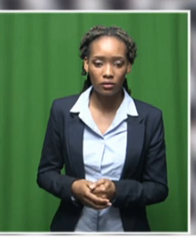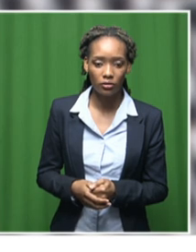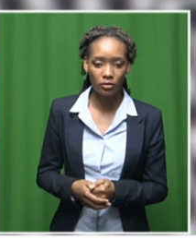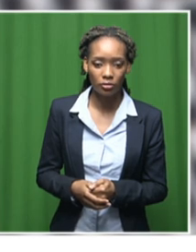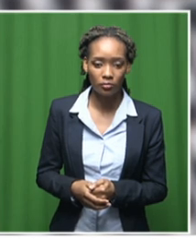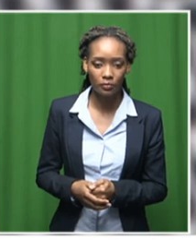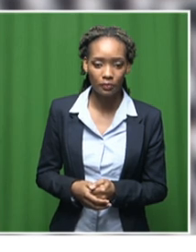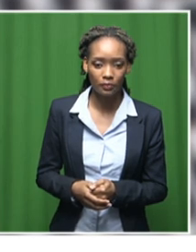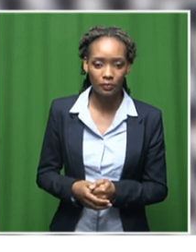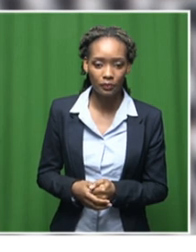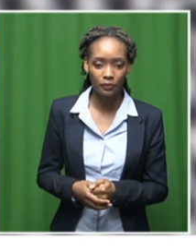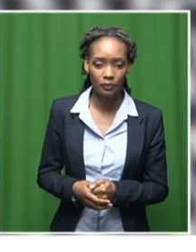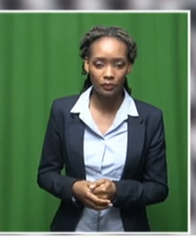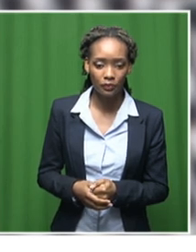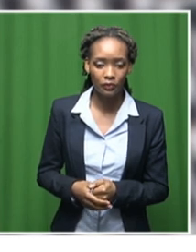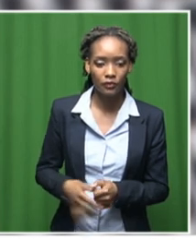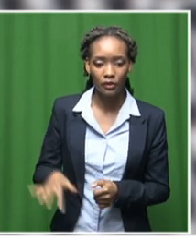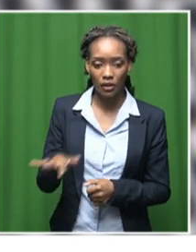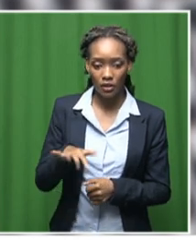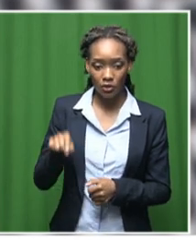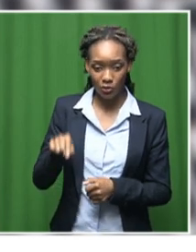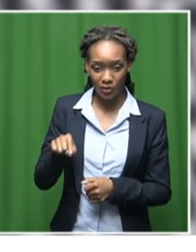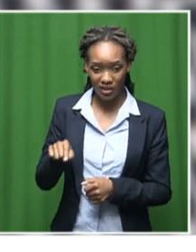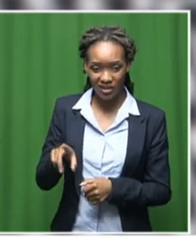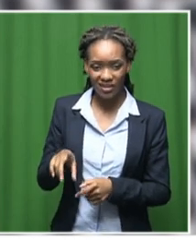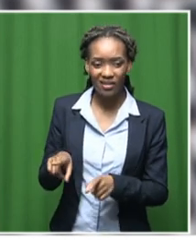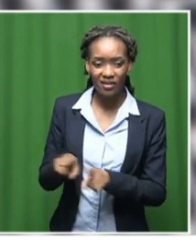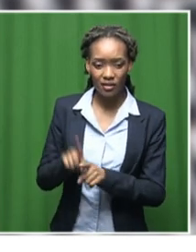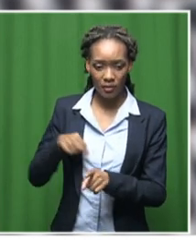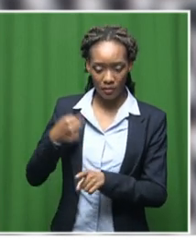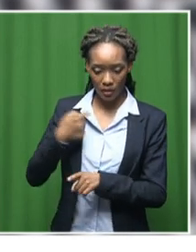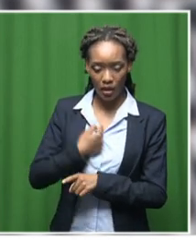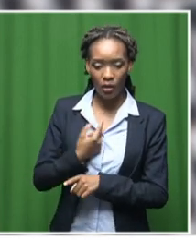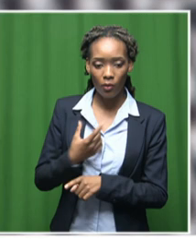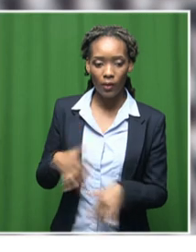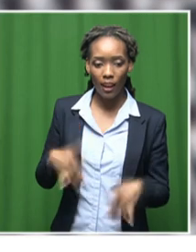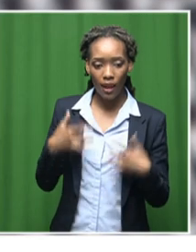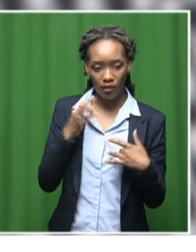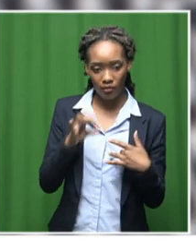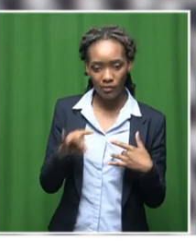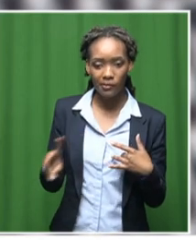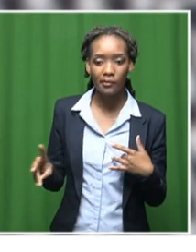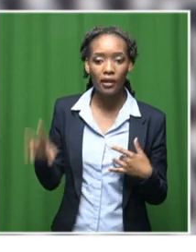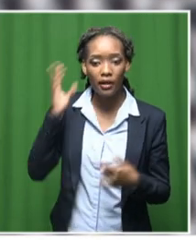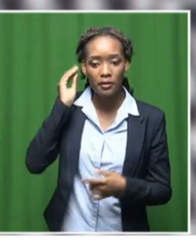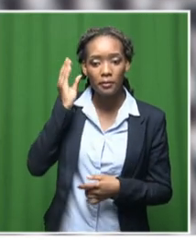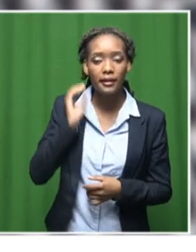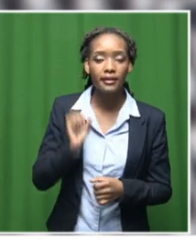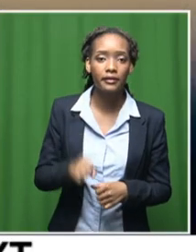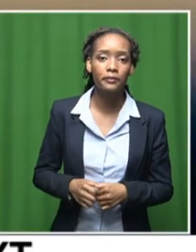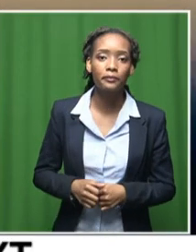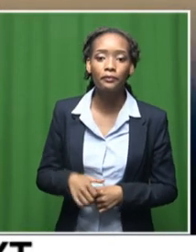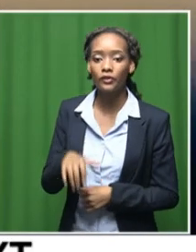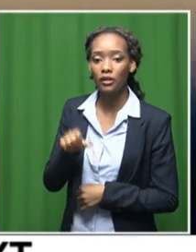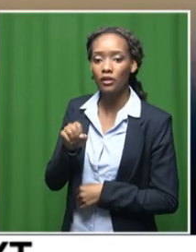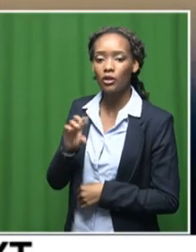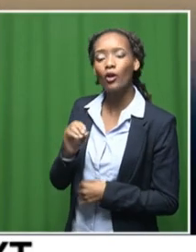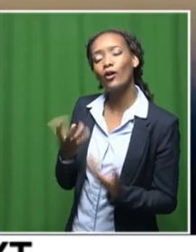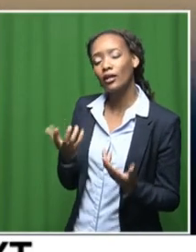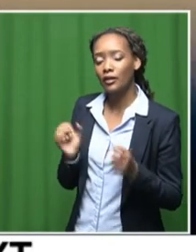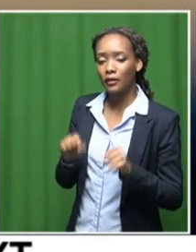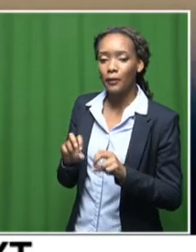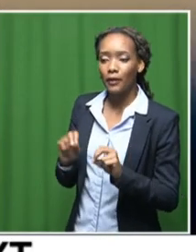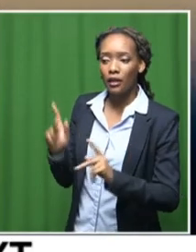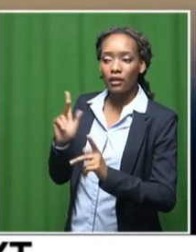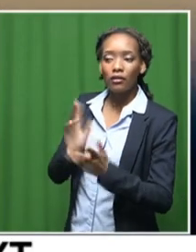familiar, in our day-to-day life. And it's amazing to be on stage with them. I mean, take us through